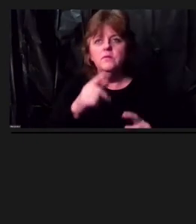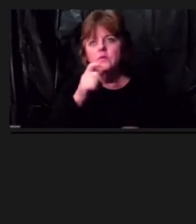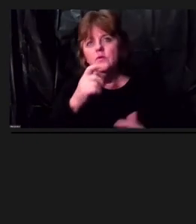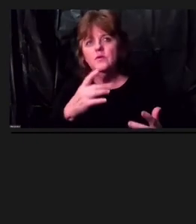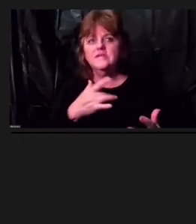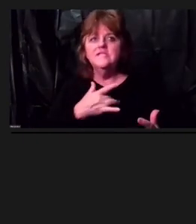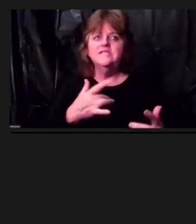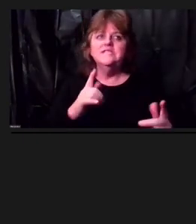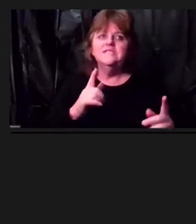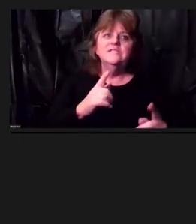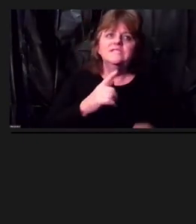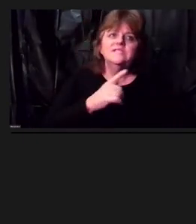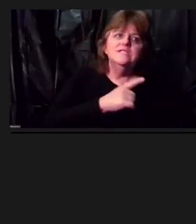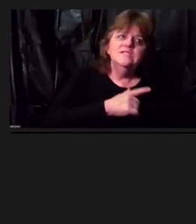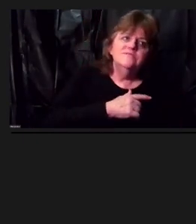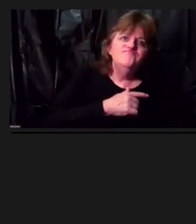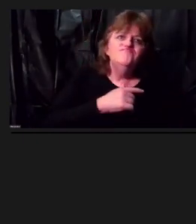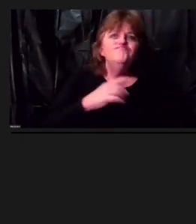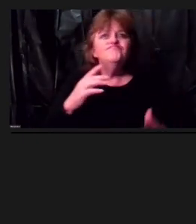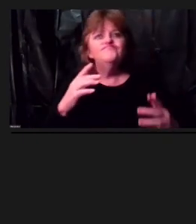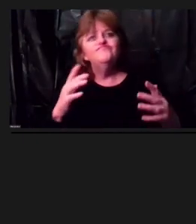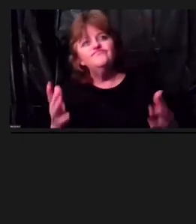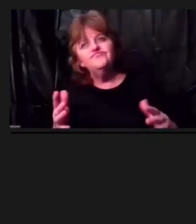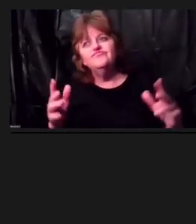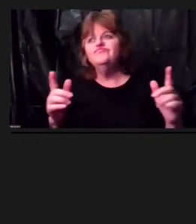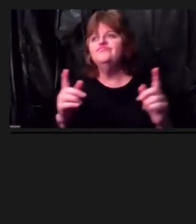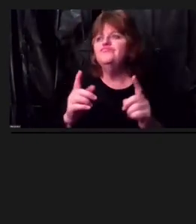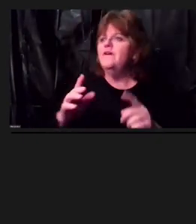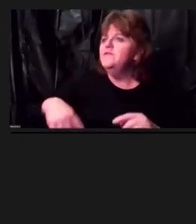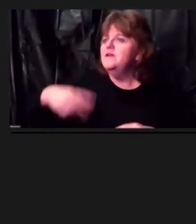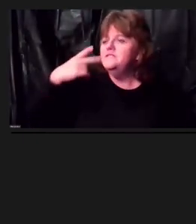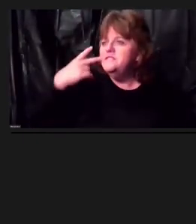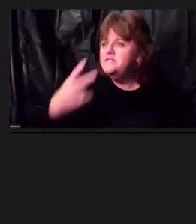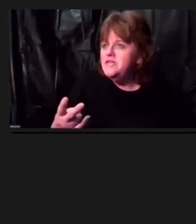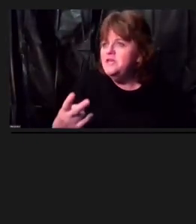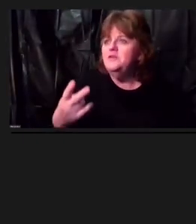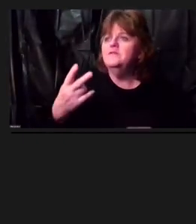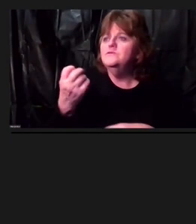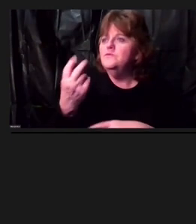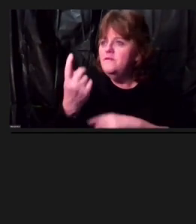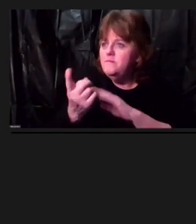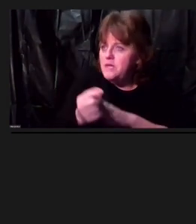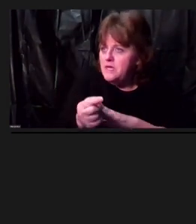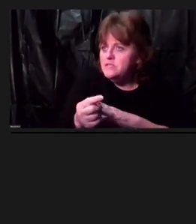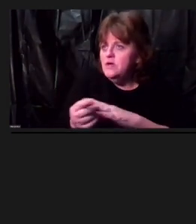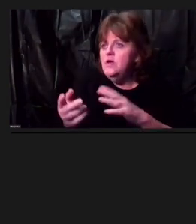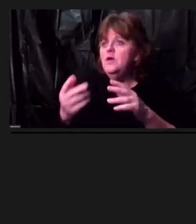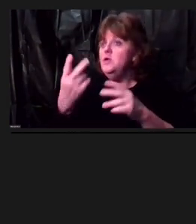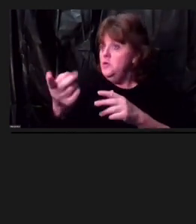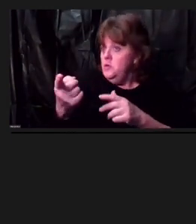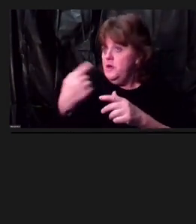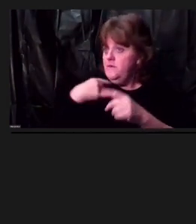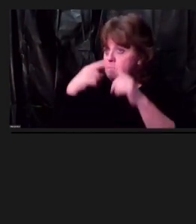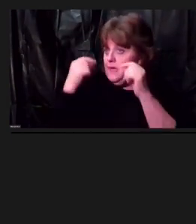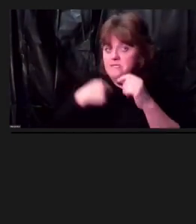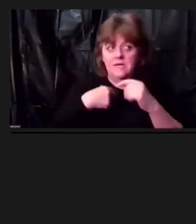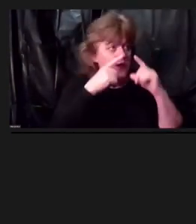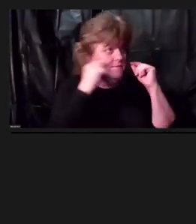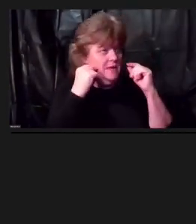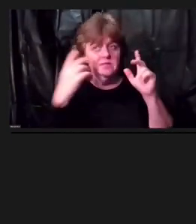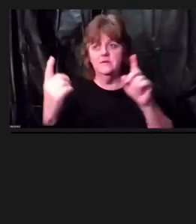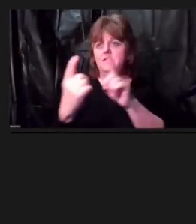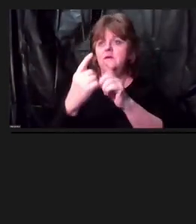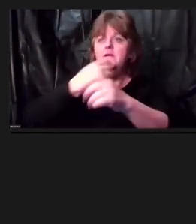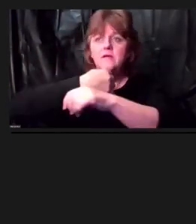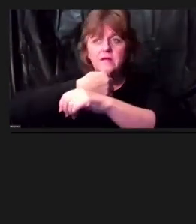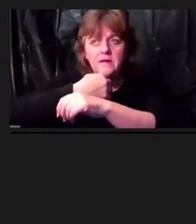our Yellow Springs behaviors of, oh, I haven't seen you in 12 minutes, I'll only give you a 5-minute hug because we're both wearing masks. And you just violated the